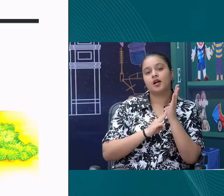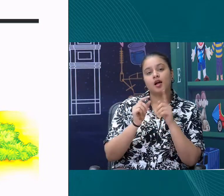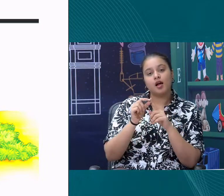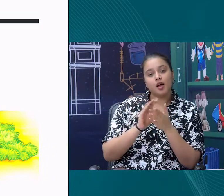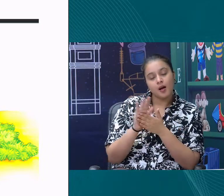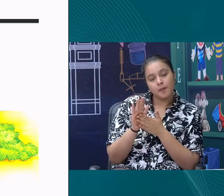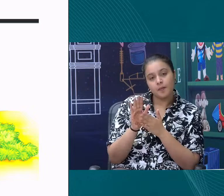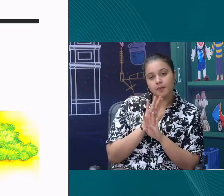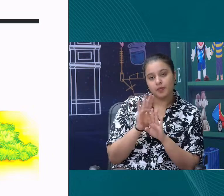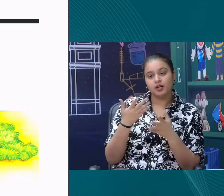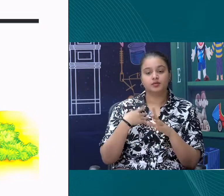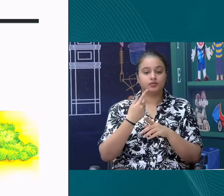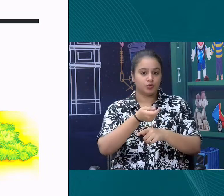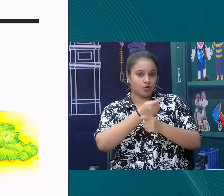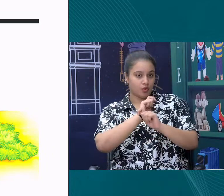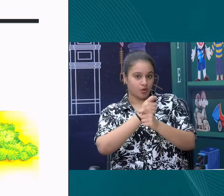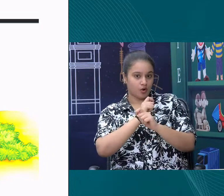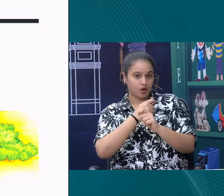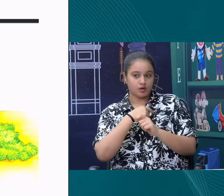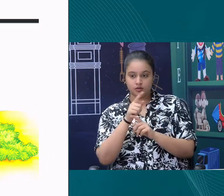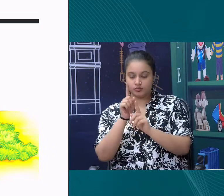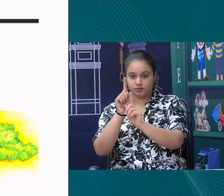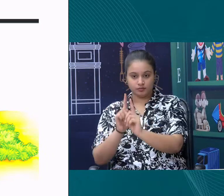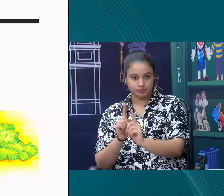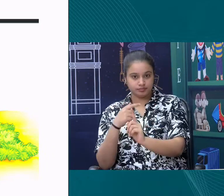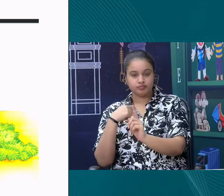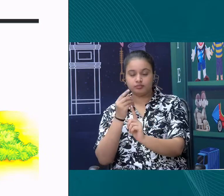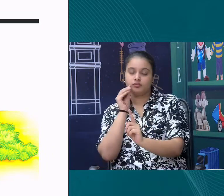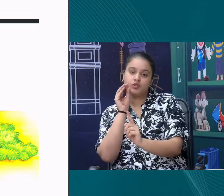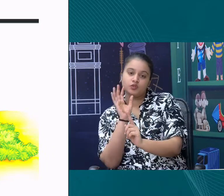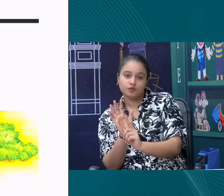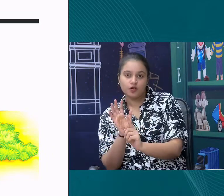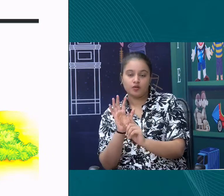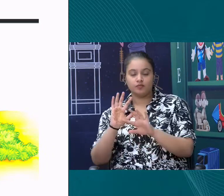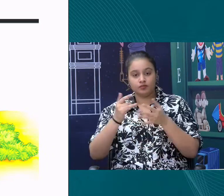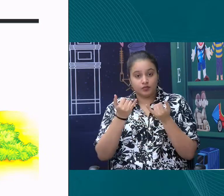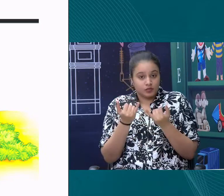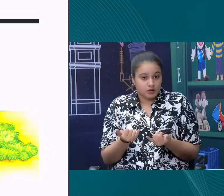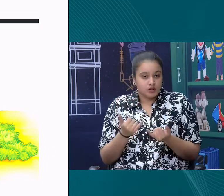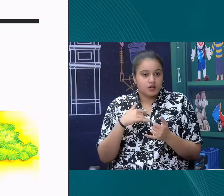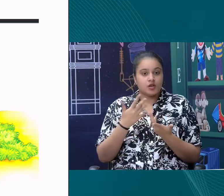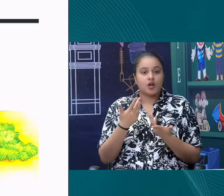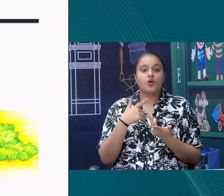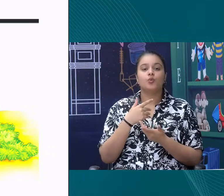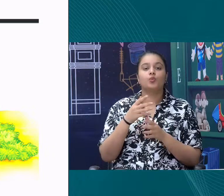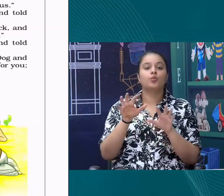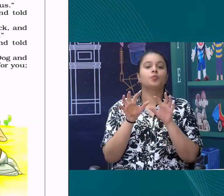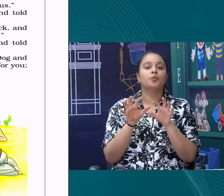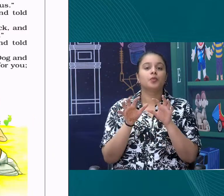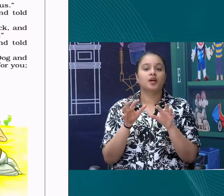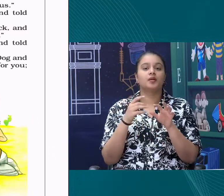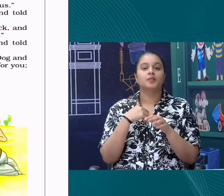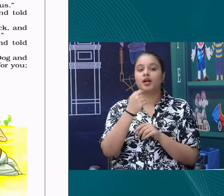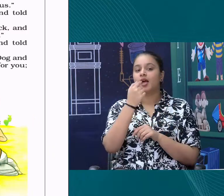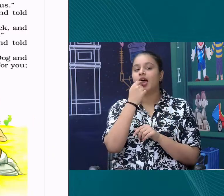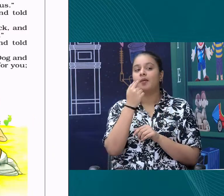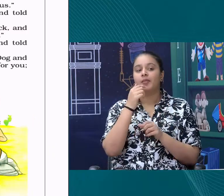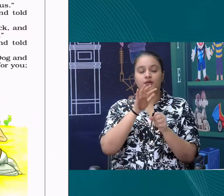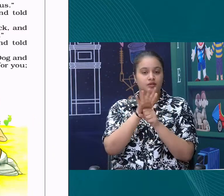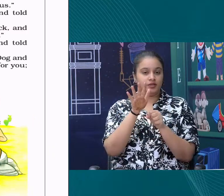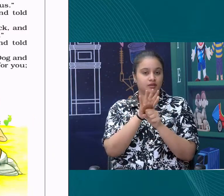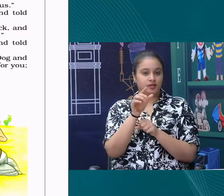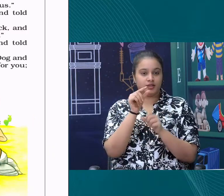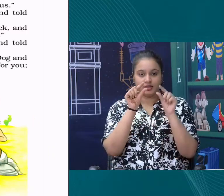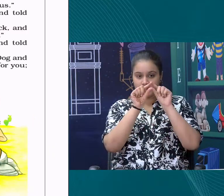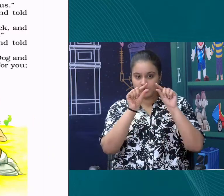away and told the man. Presently, the dog came to him with a stick in his mouth and said, "Camel,